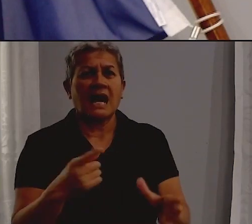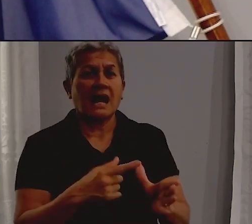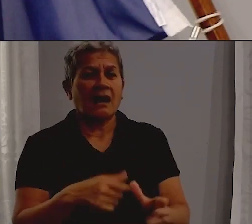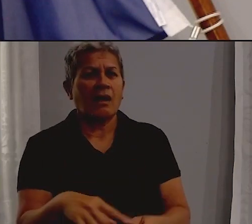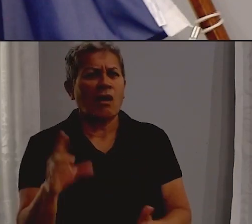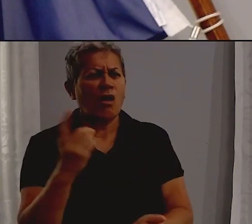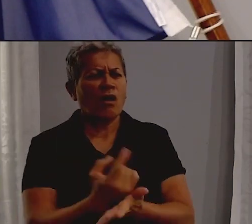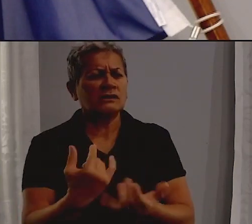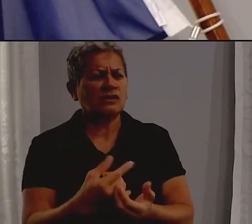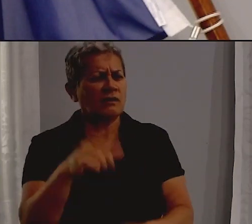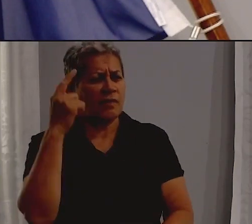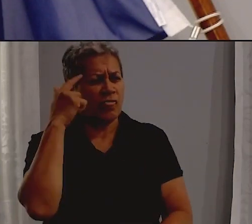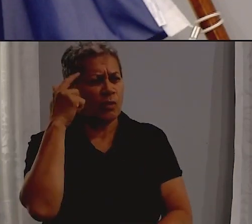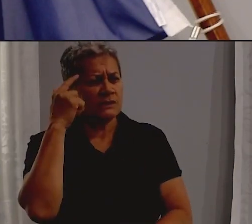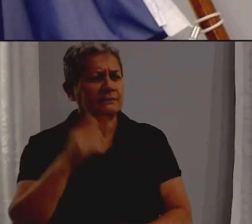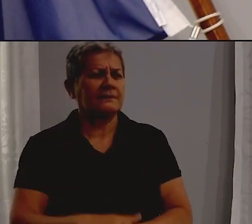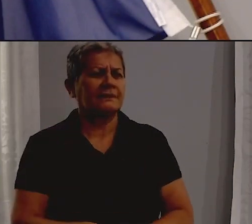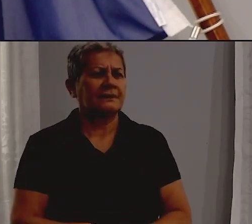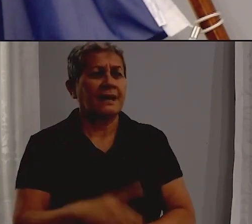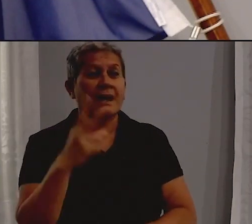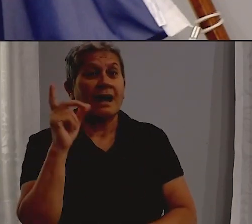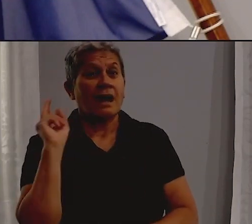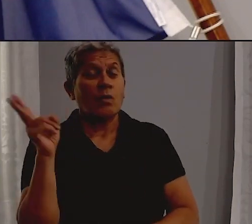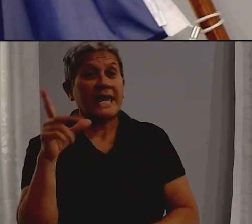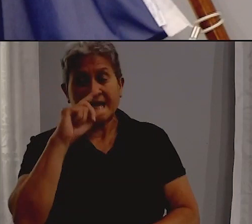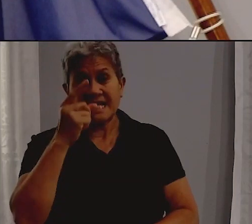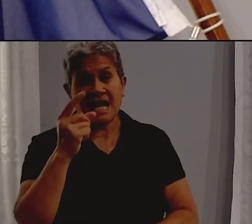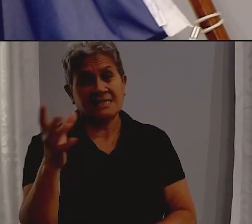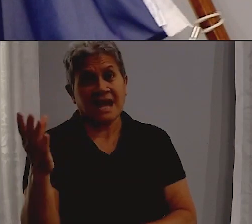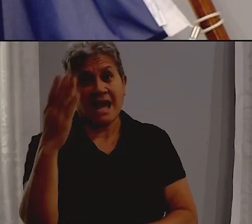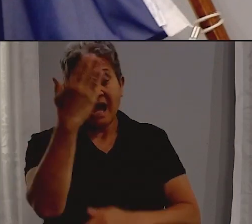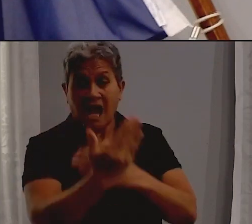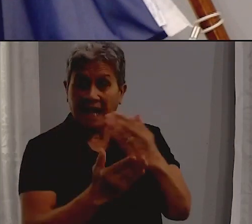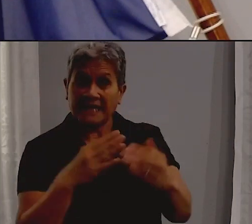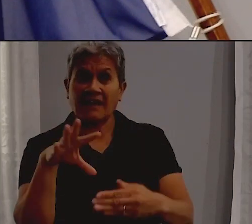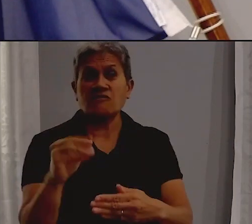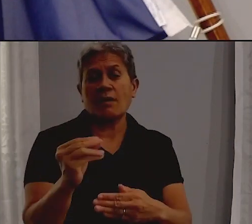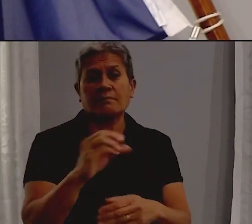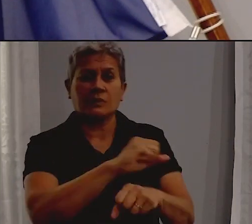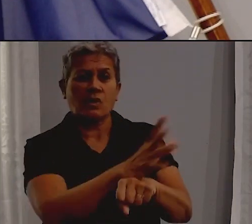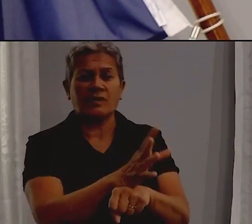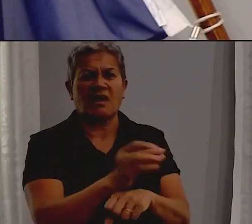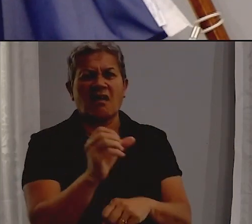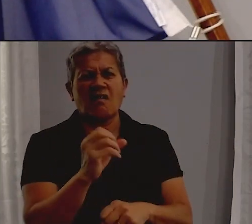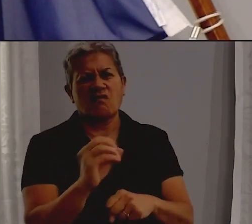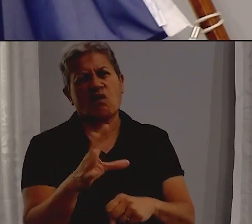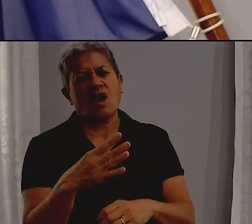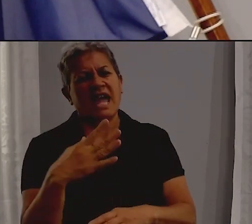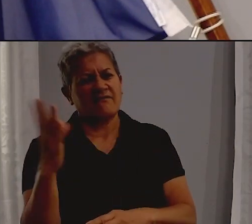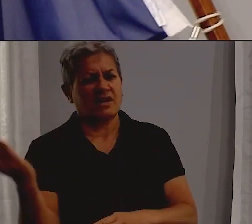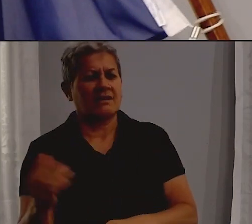can with the resources that we have. We can't hide from COVID forever. The best part of 2